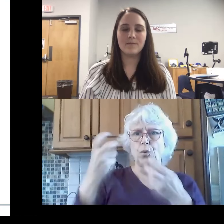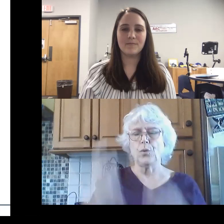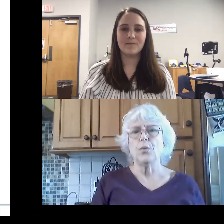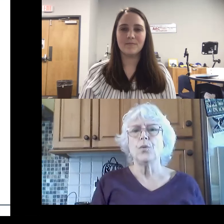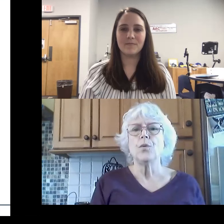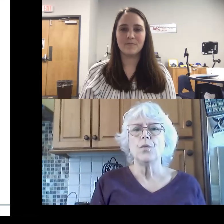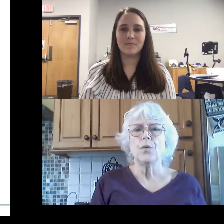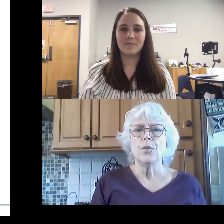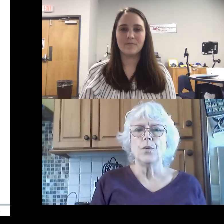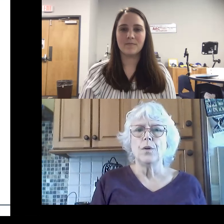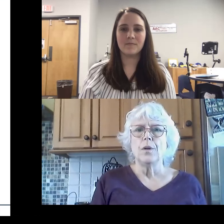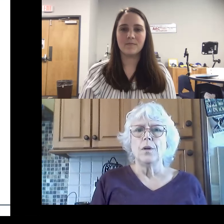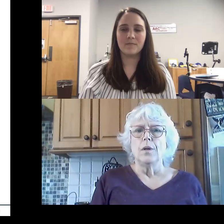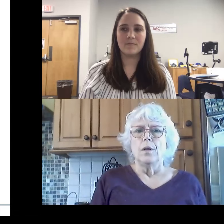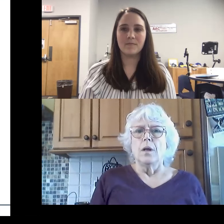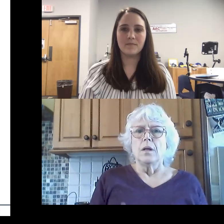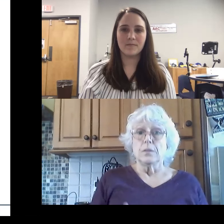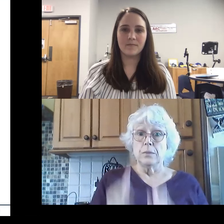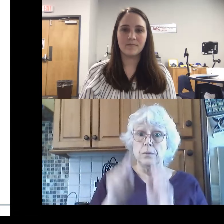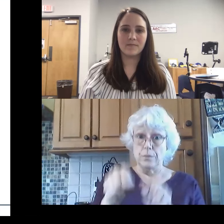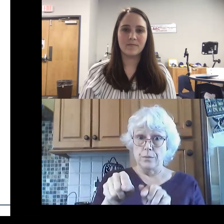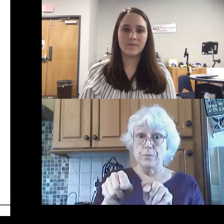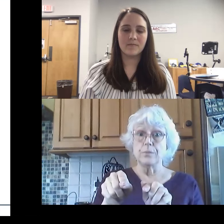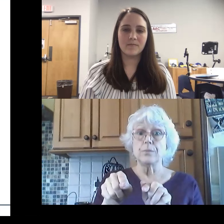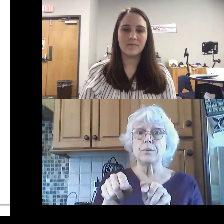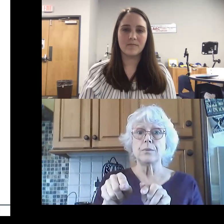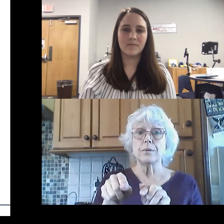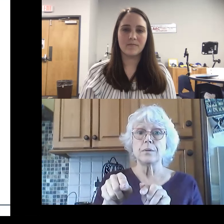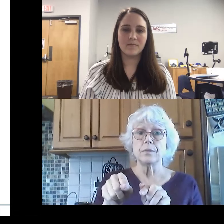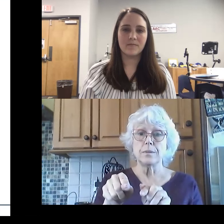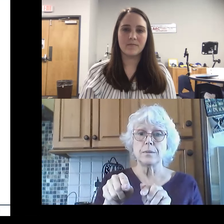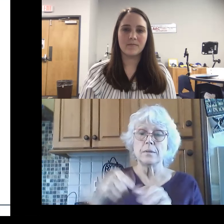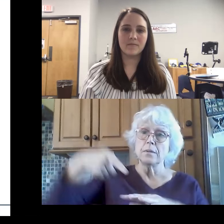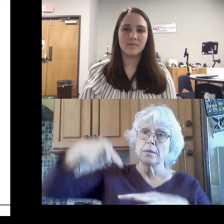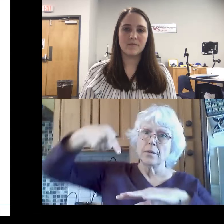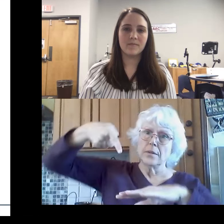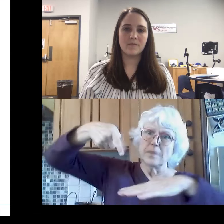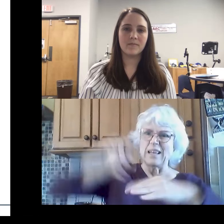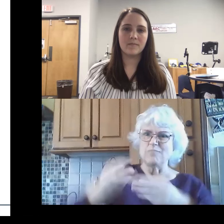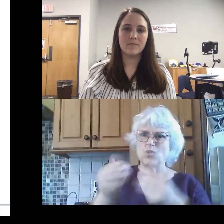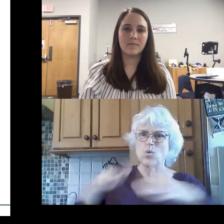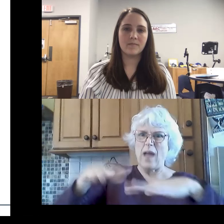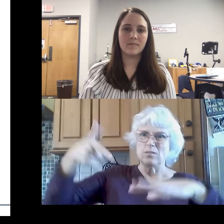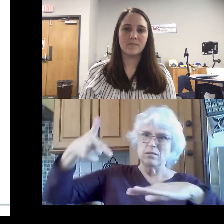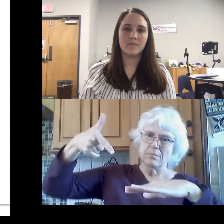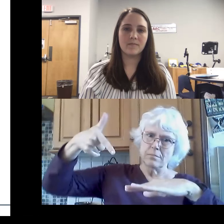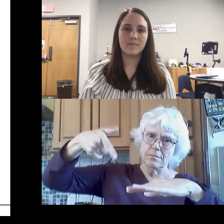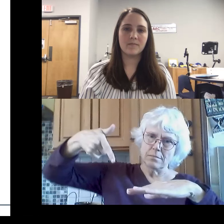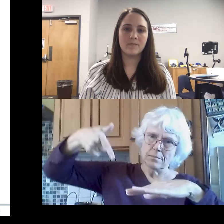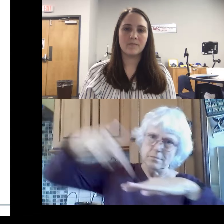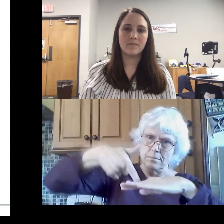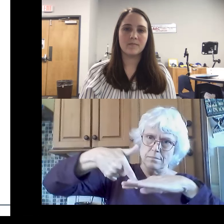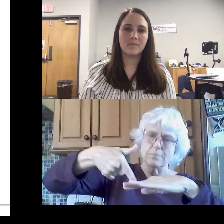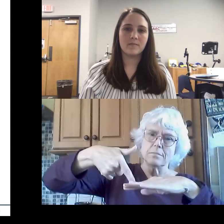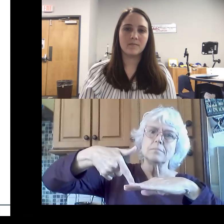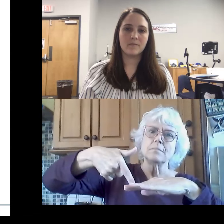go to your garden belt bed where you want to weed you would stick it in the week you want to pull up. You would step on the little